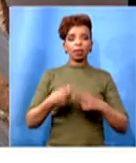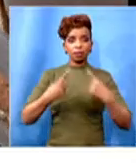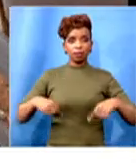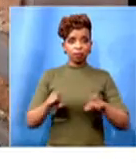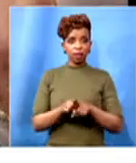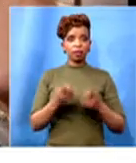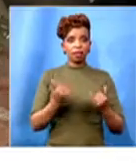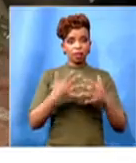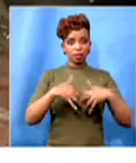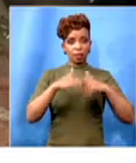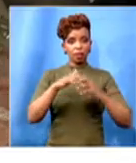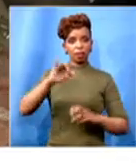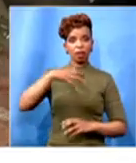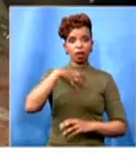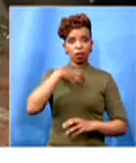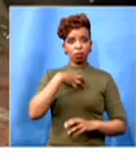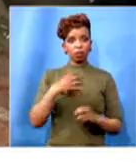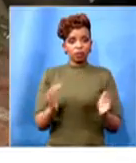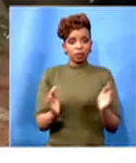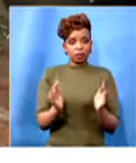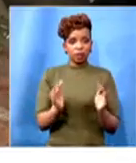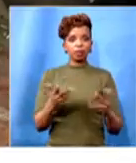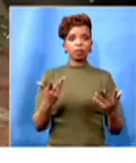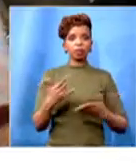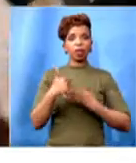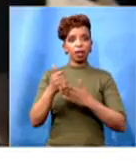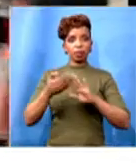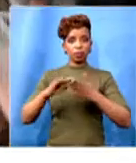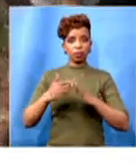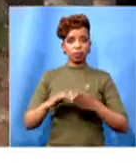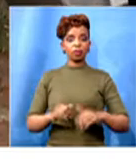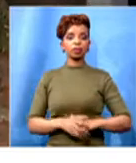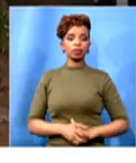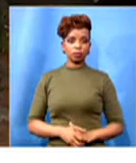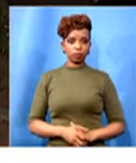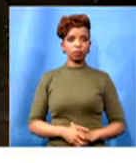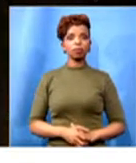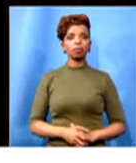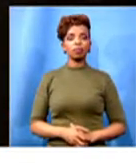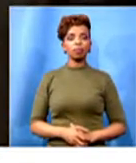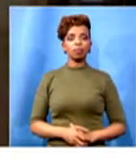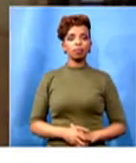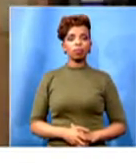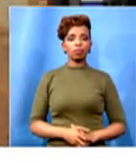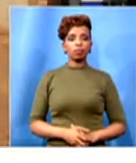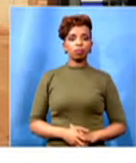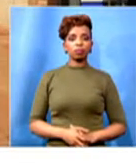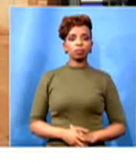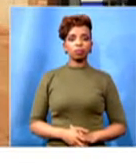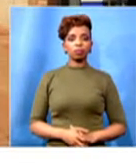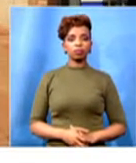space, started teaching her community how to do it. So she's my network into her community.